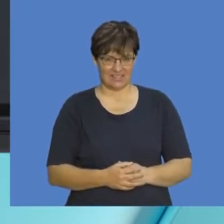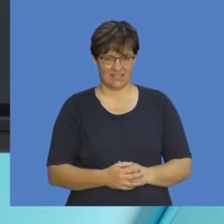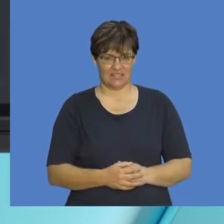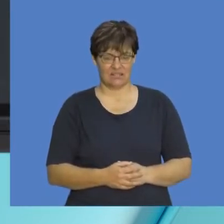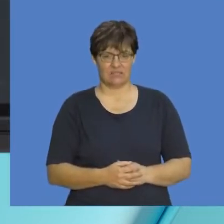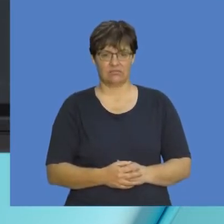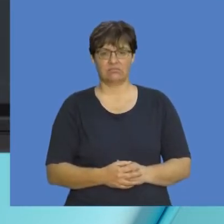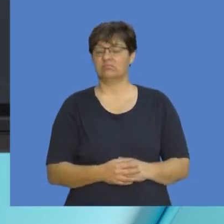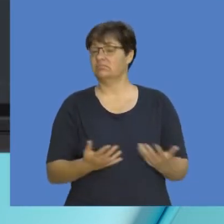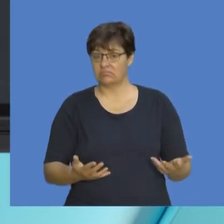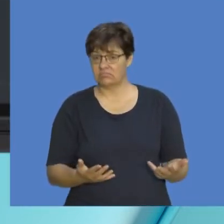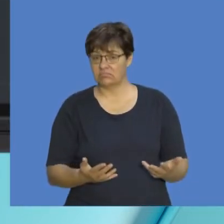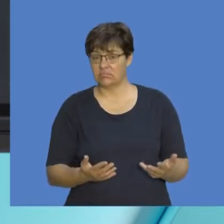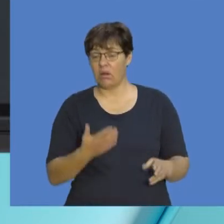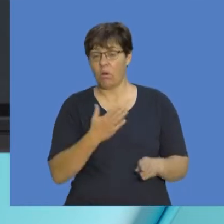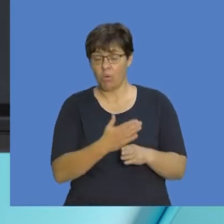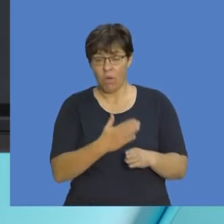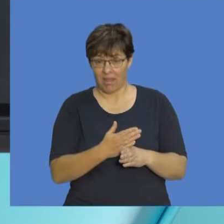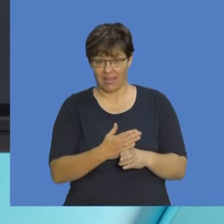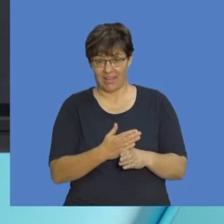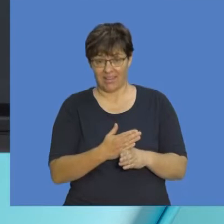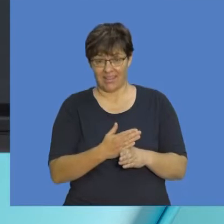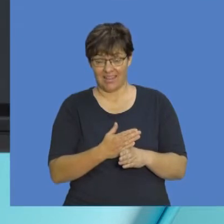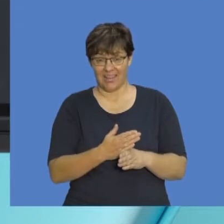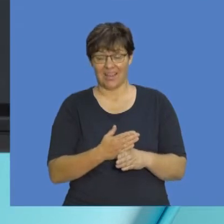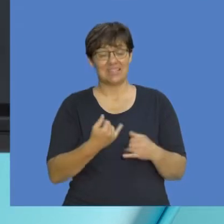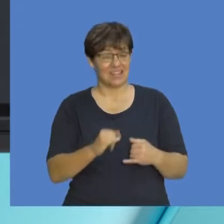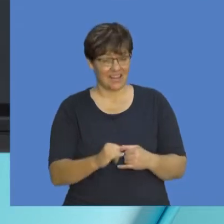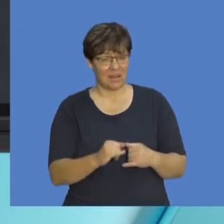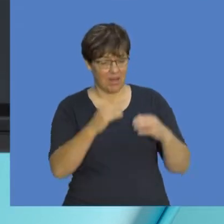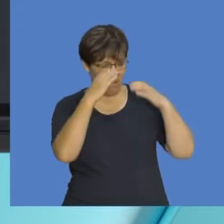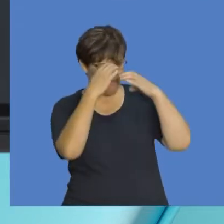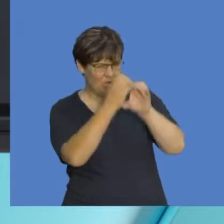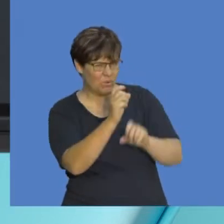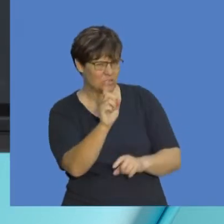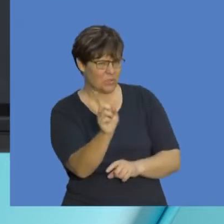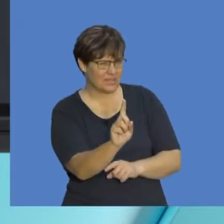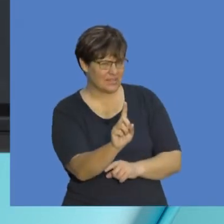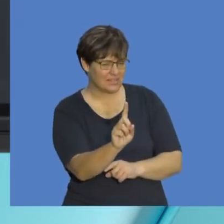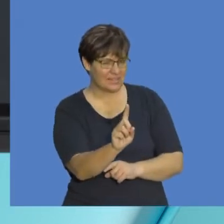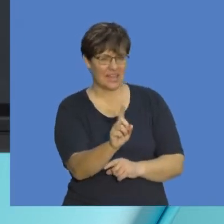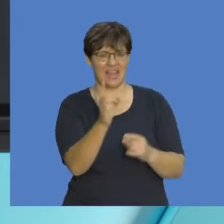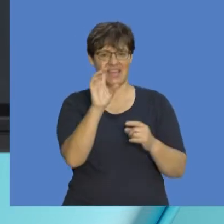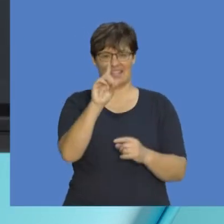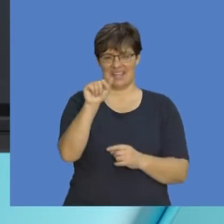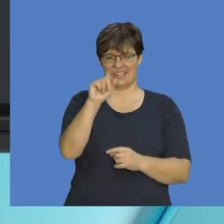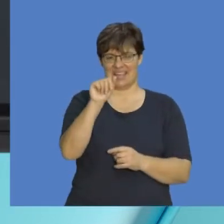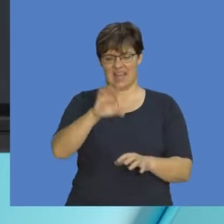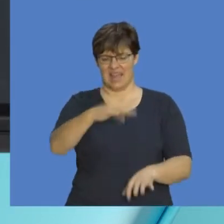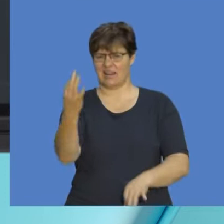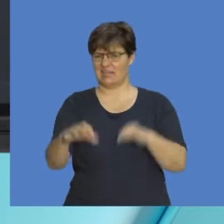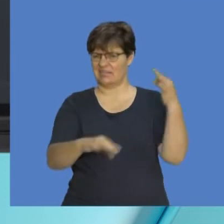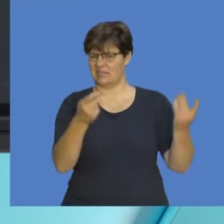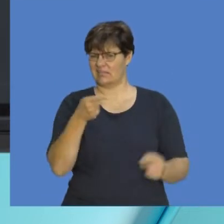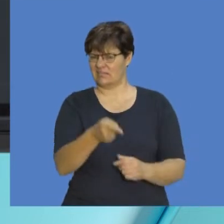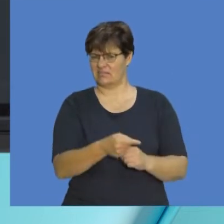on statistics, but the focus of this lesson will be data analysis. Okay. What does data analysis